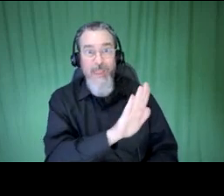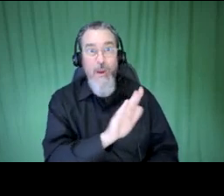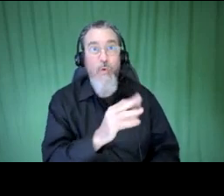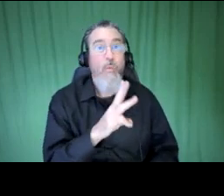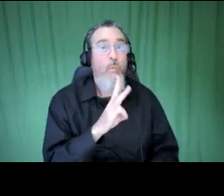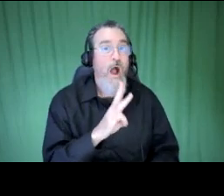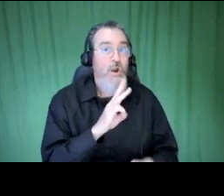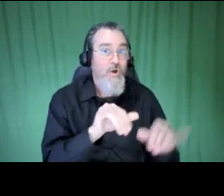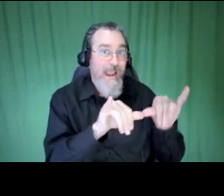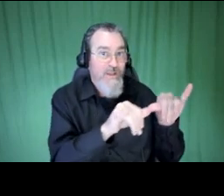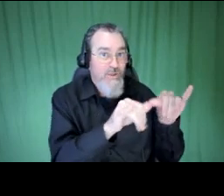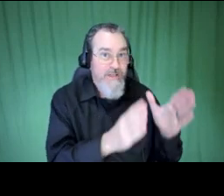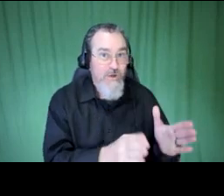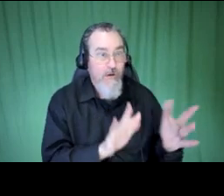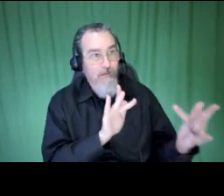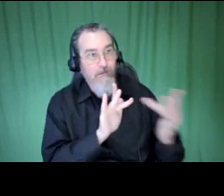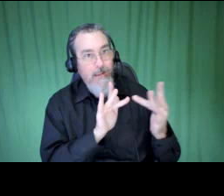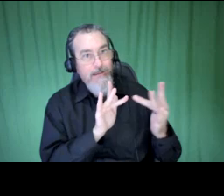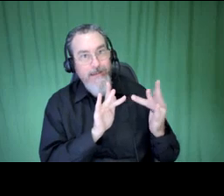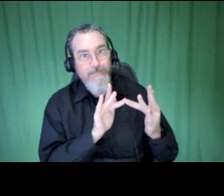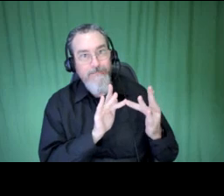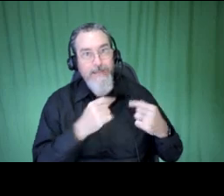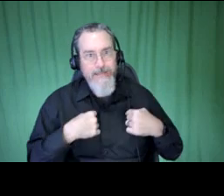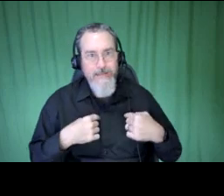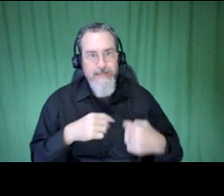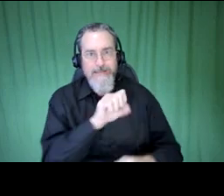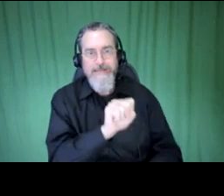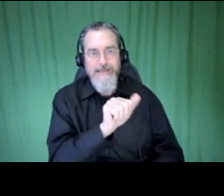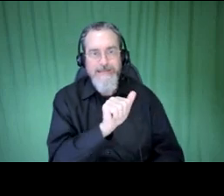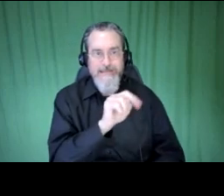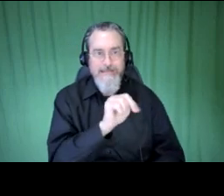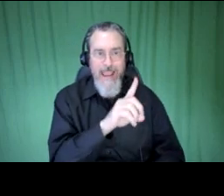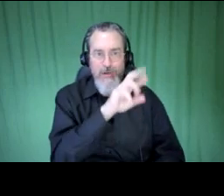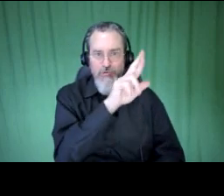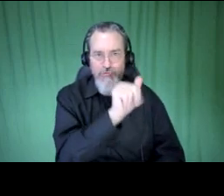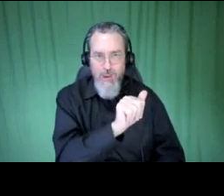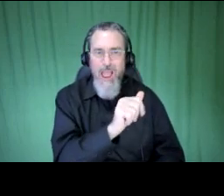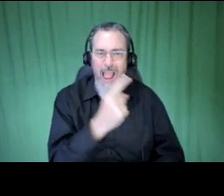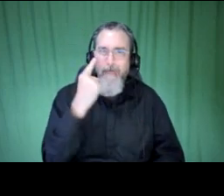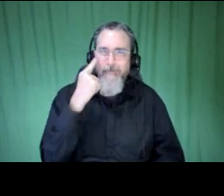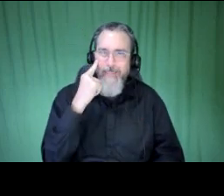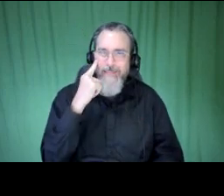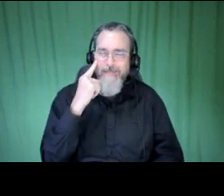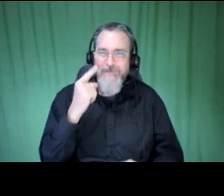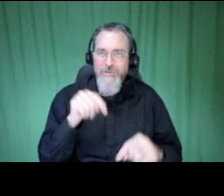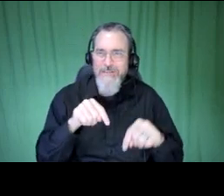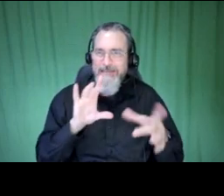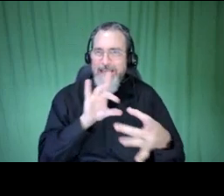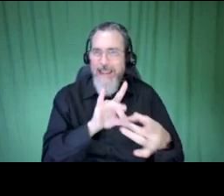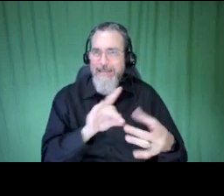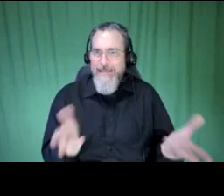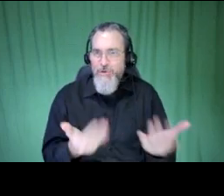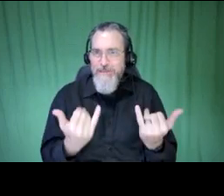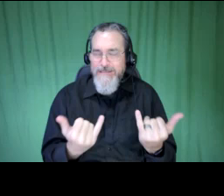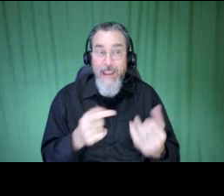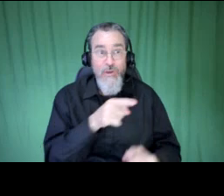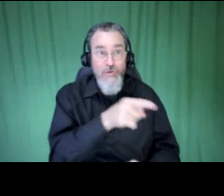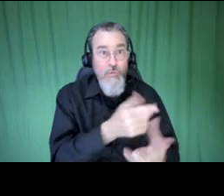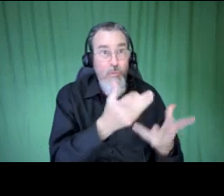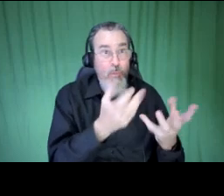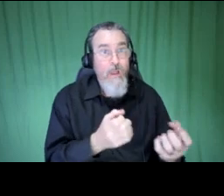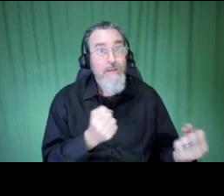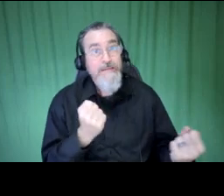engineers. Her name is Sandra Cesposaro, who I believe is on the call with us. And she was looking for support because she had